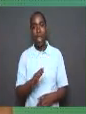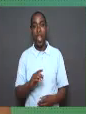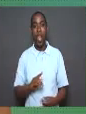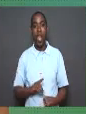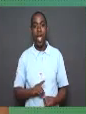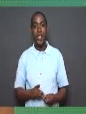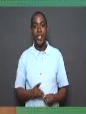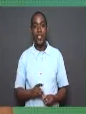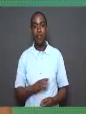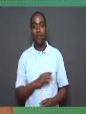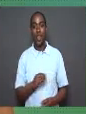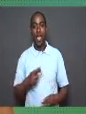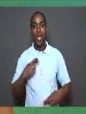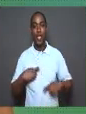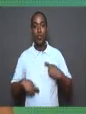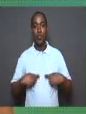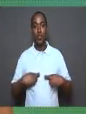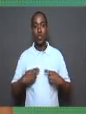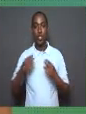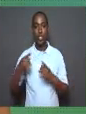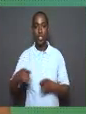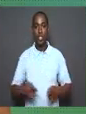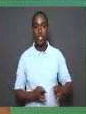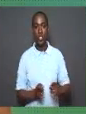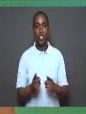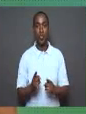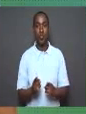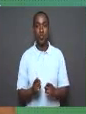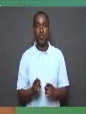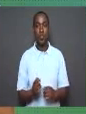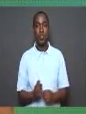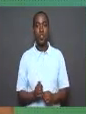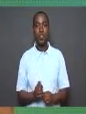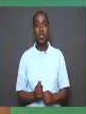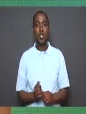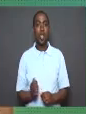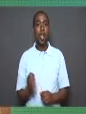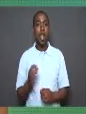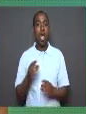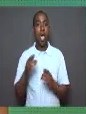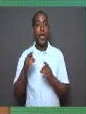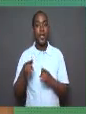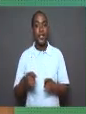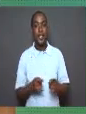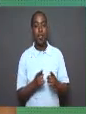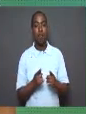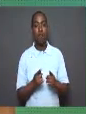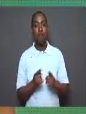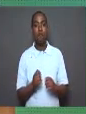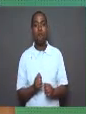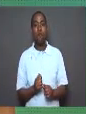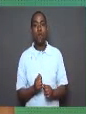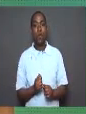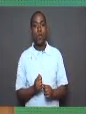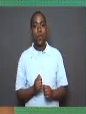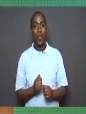and respiratory systems, along with methods of maintaining a